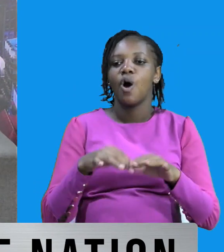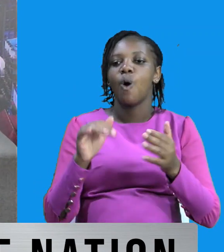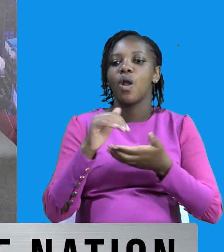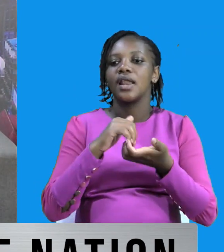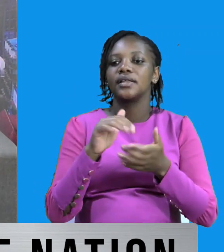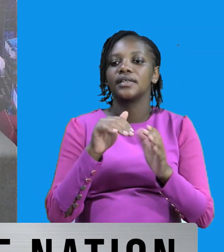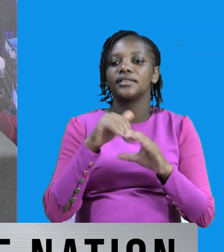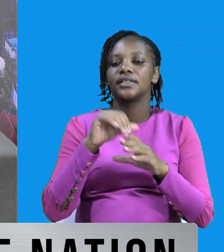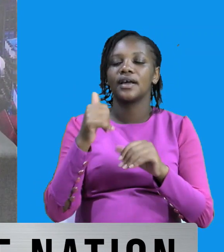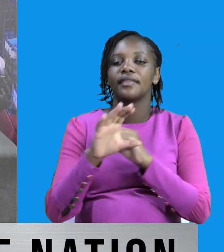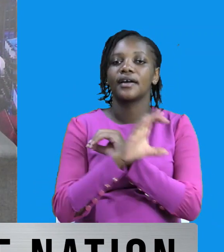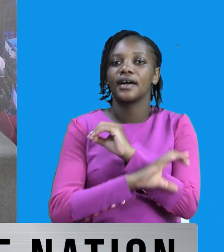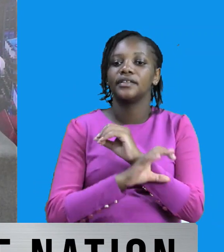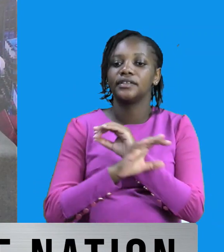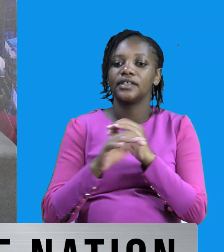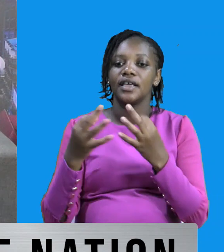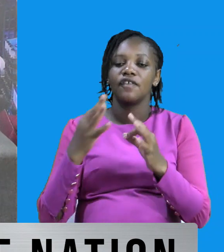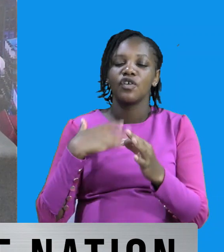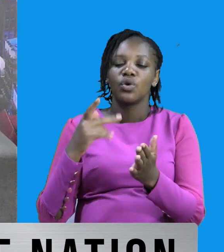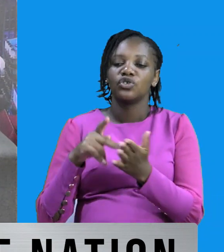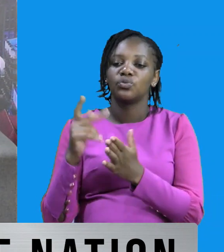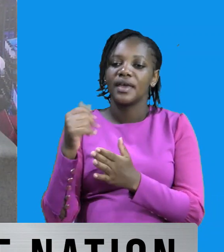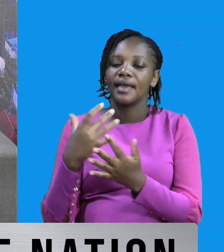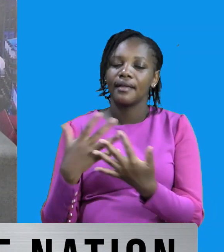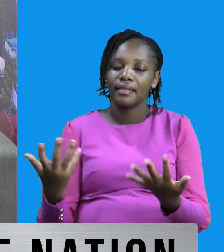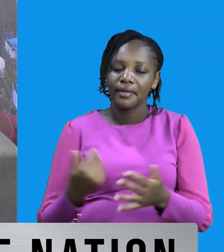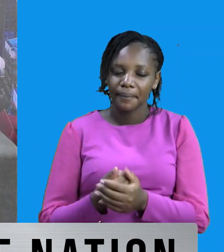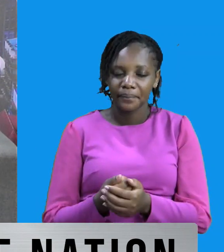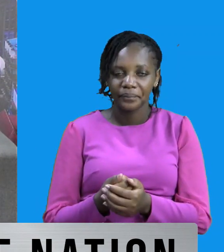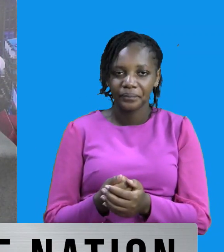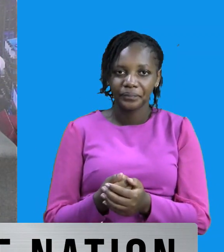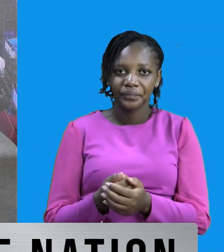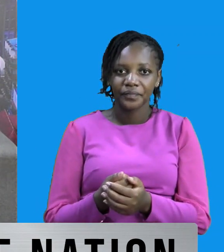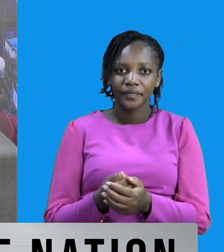other countries, if you want to pay Are there countries that keep their reserves?